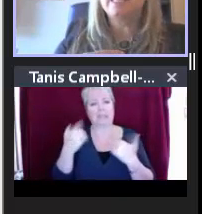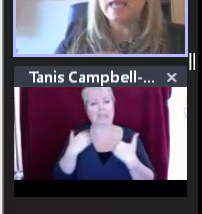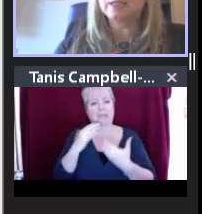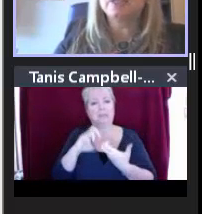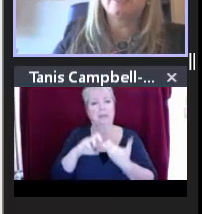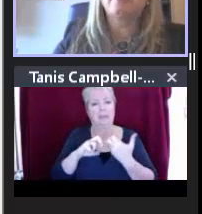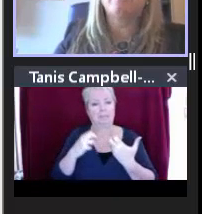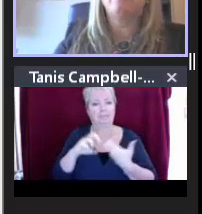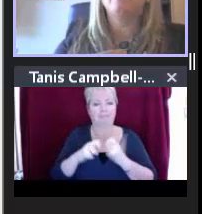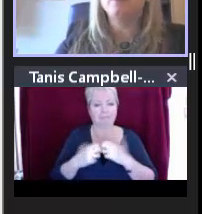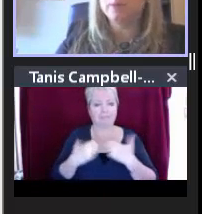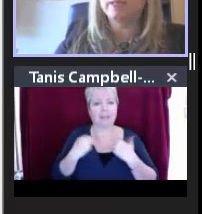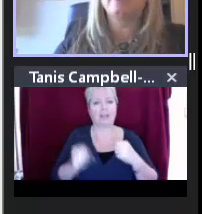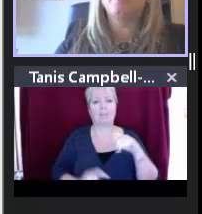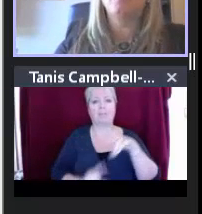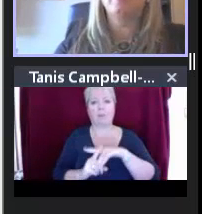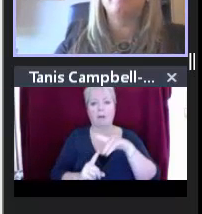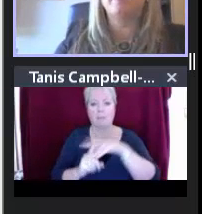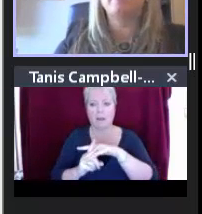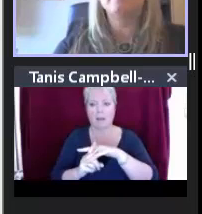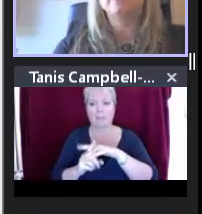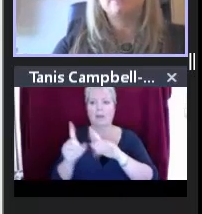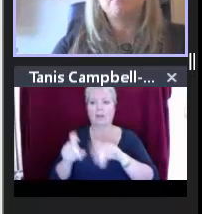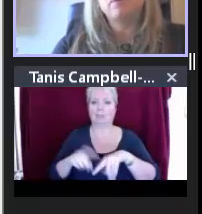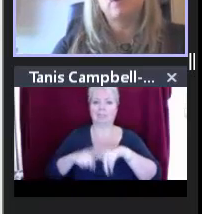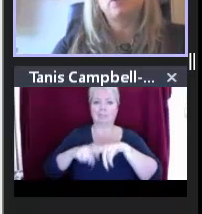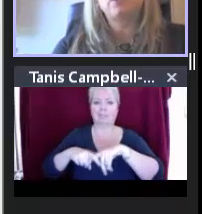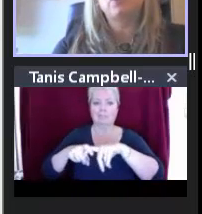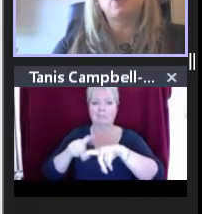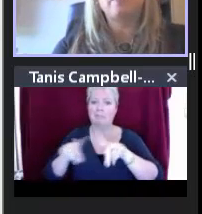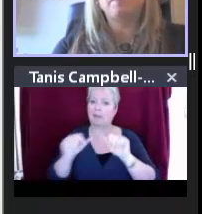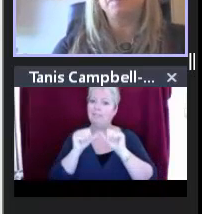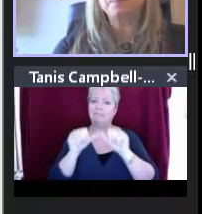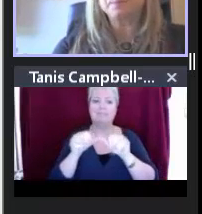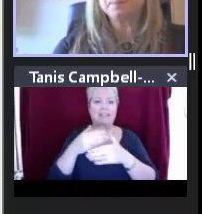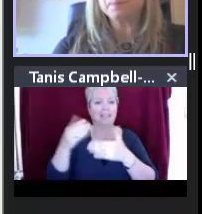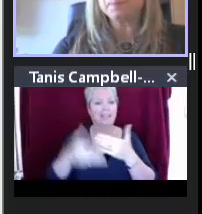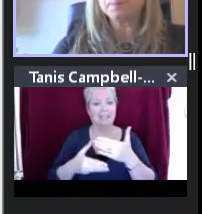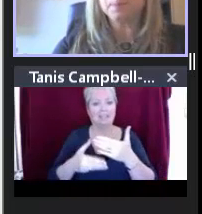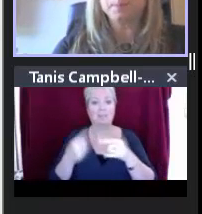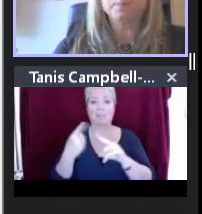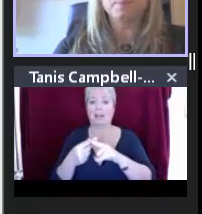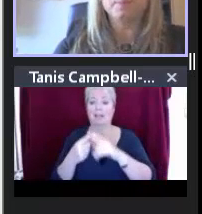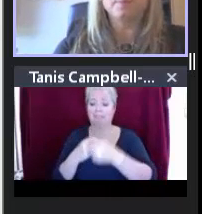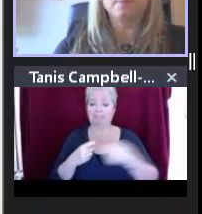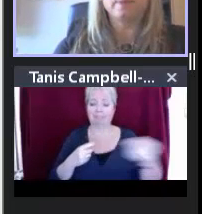difficulties and to have completed a program and moved on to a job.